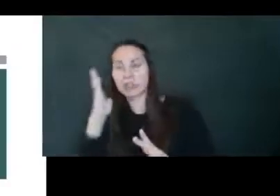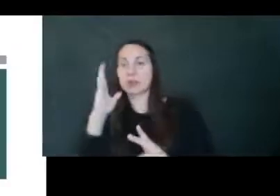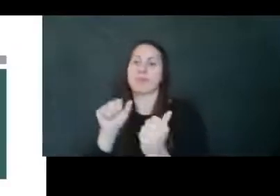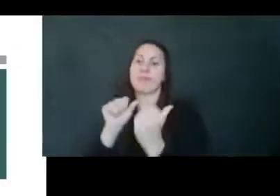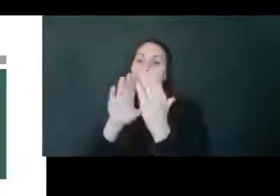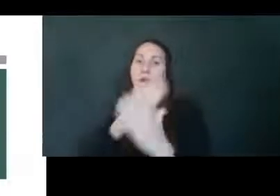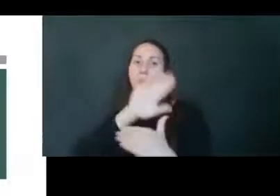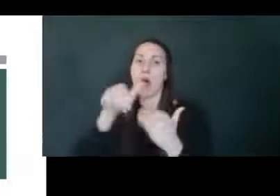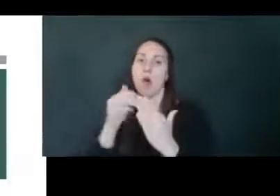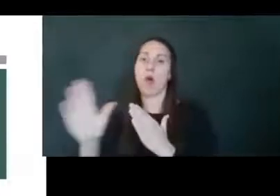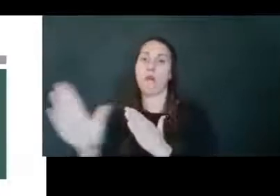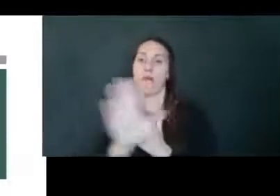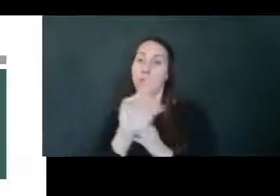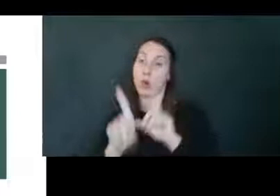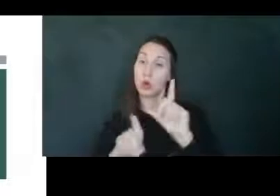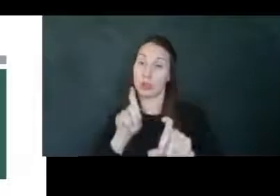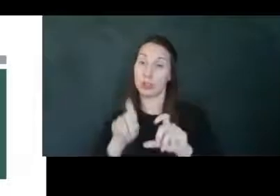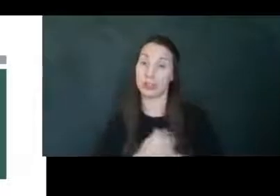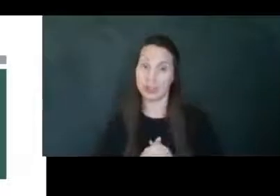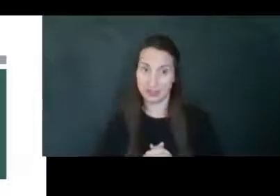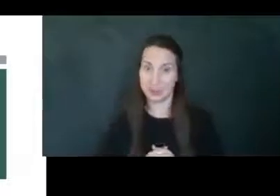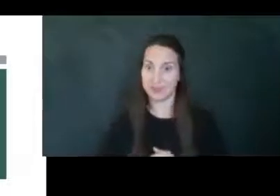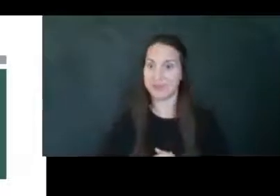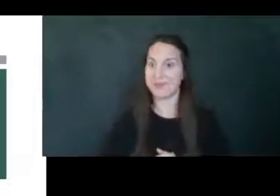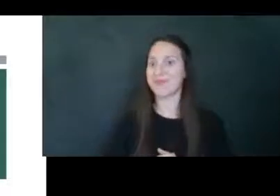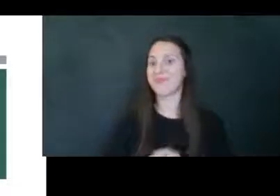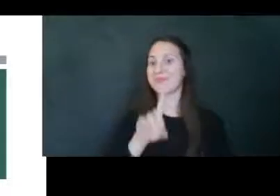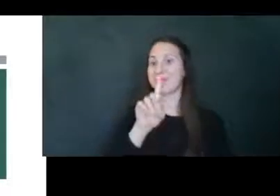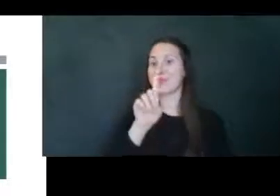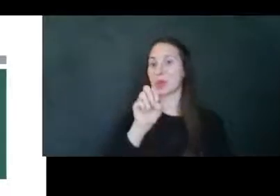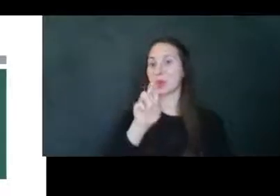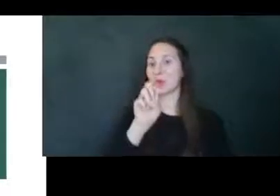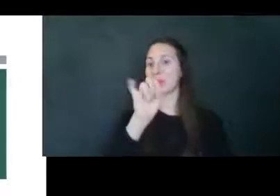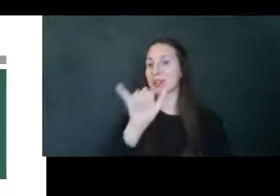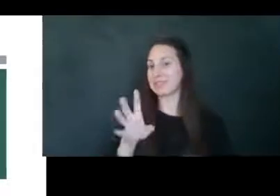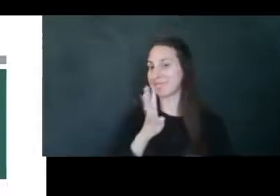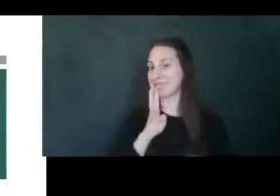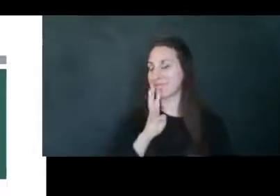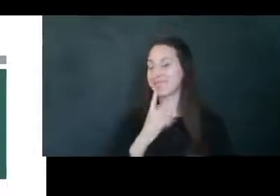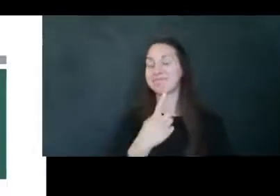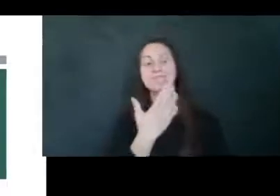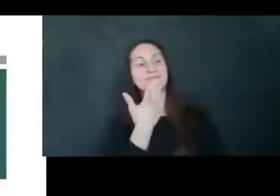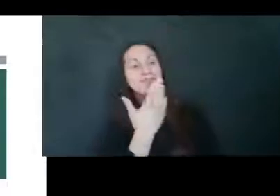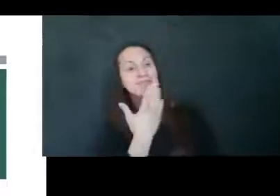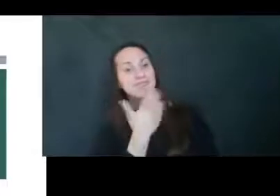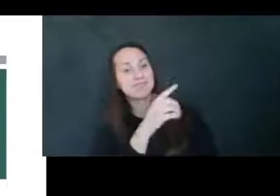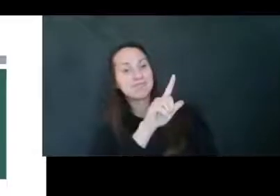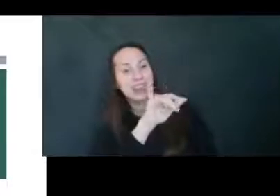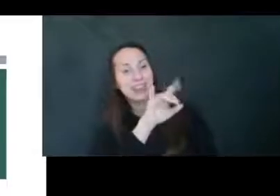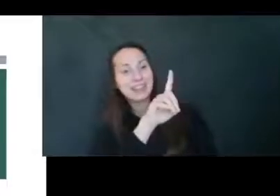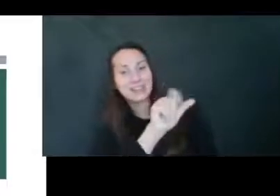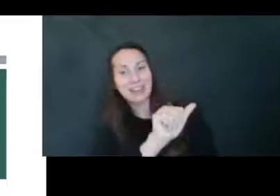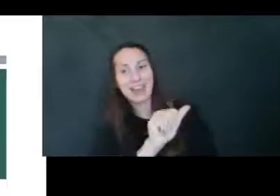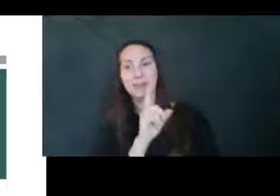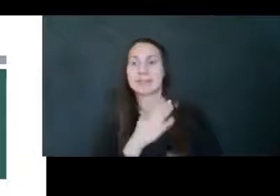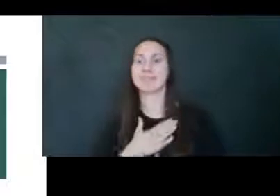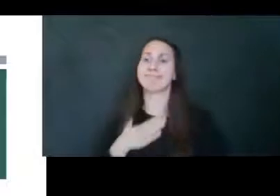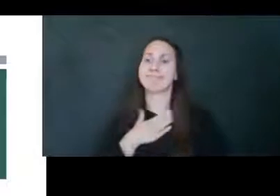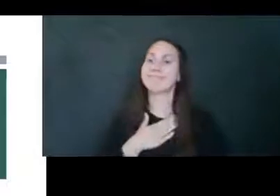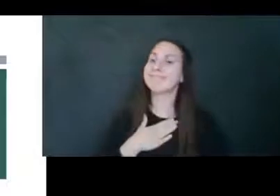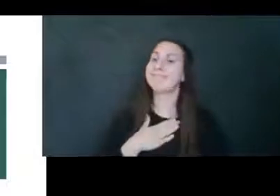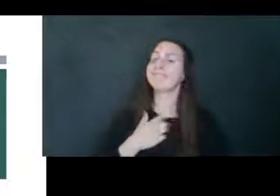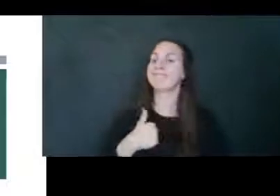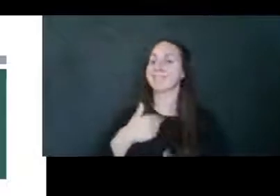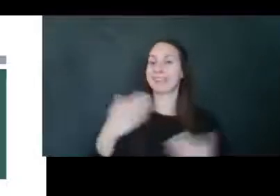Dorsey. Thank you so much, Linda. It is my pleasure to be here. I briefly want